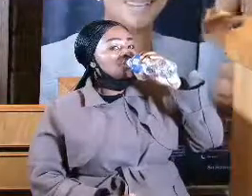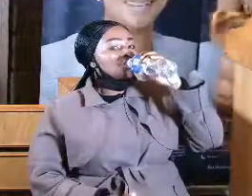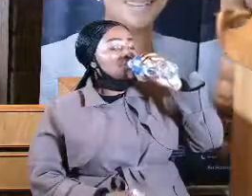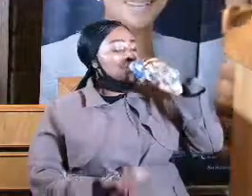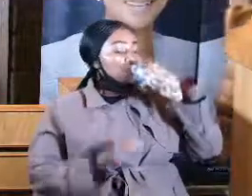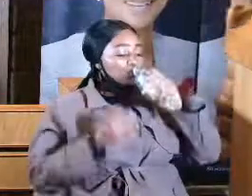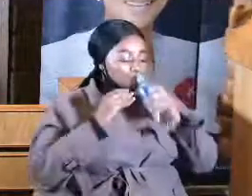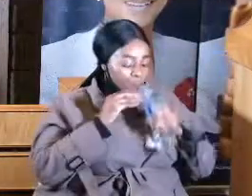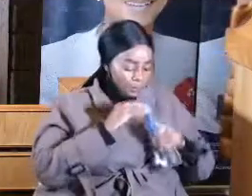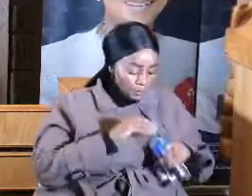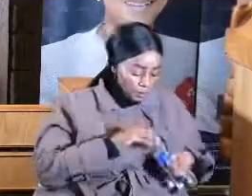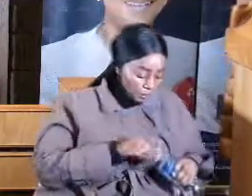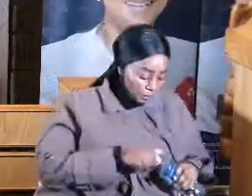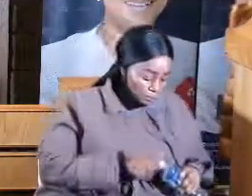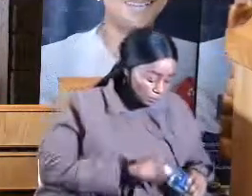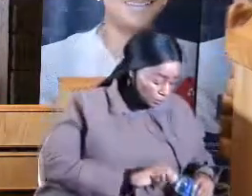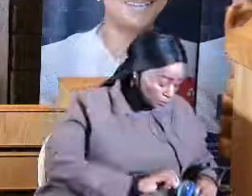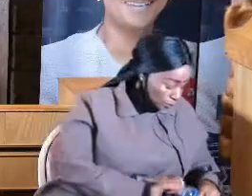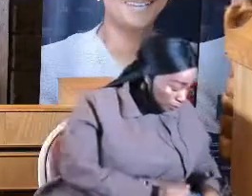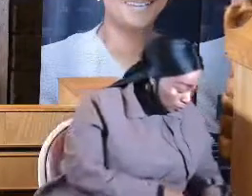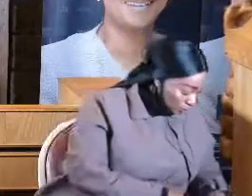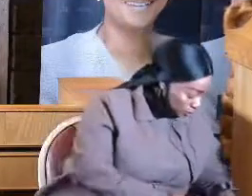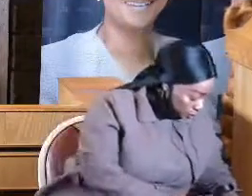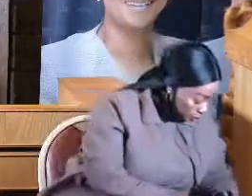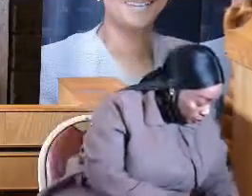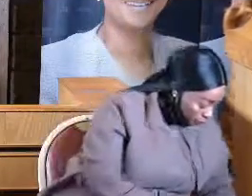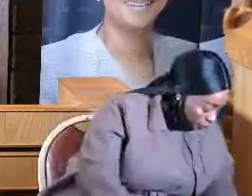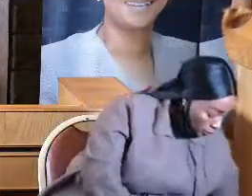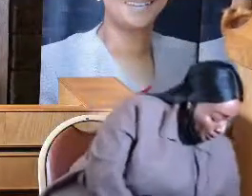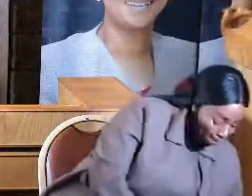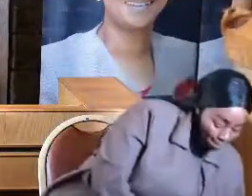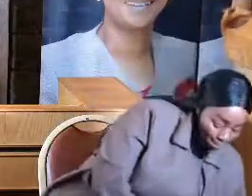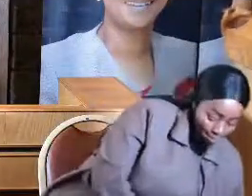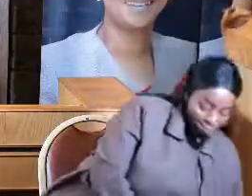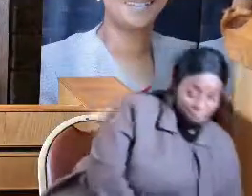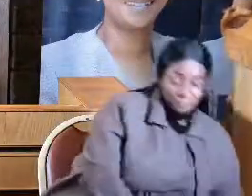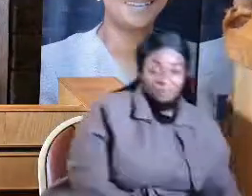Thank you very much, Stephanie. Need I say more?